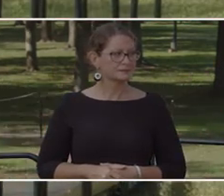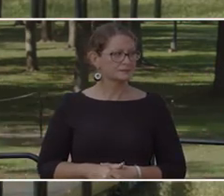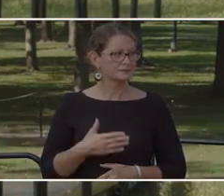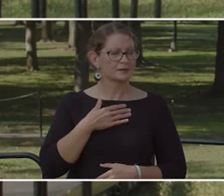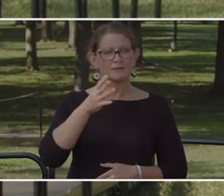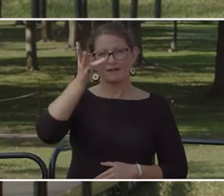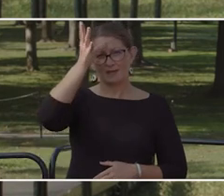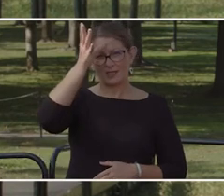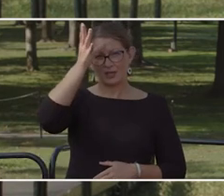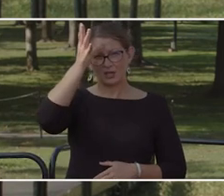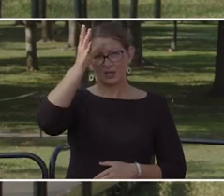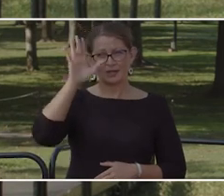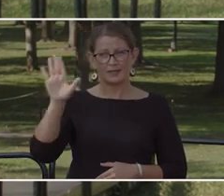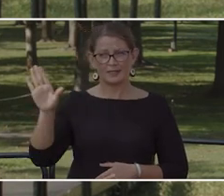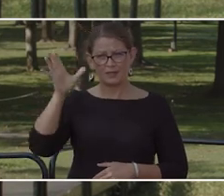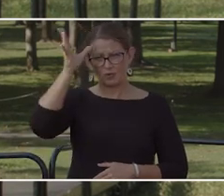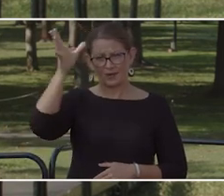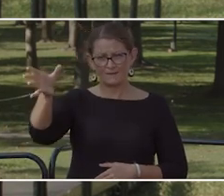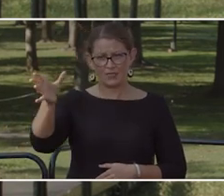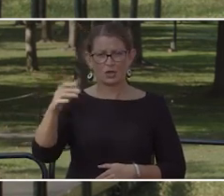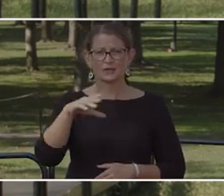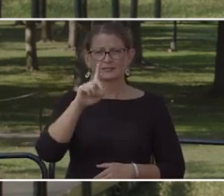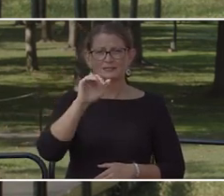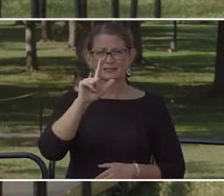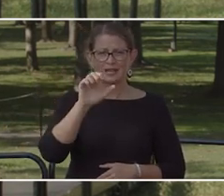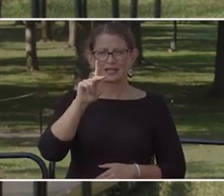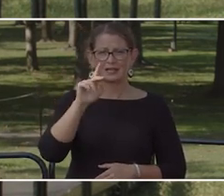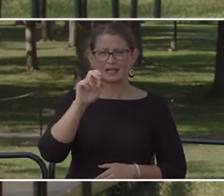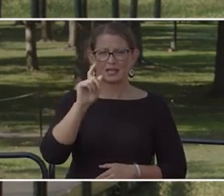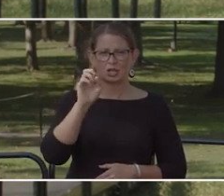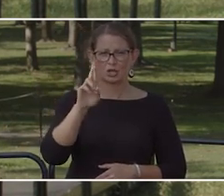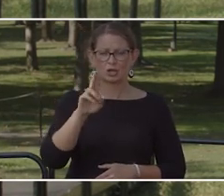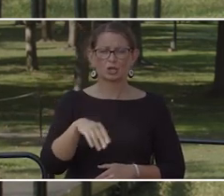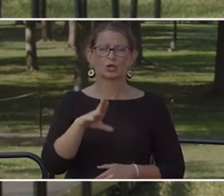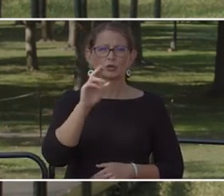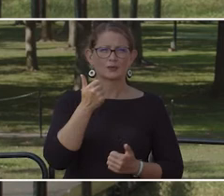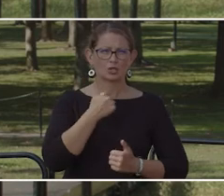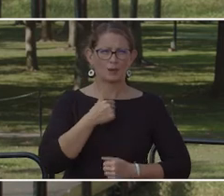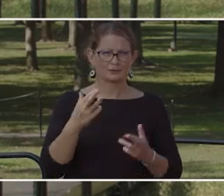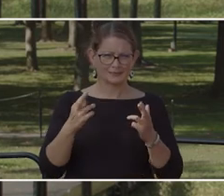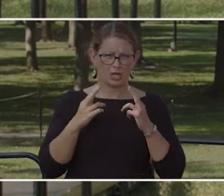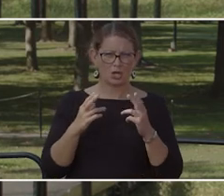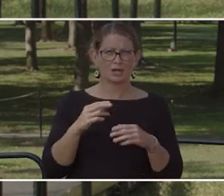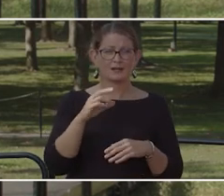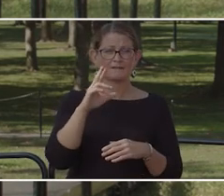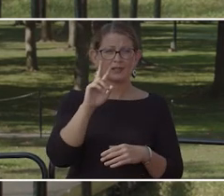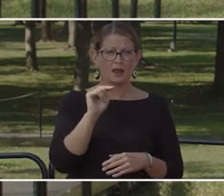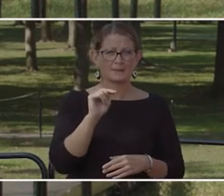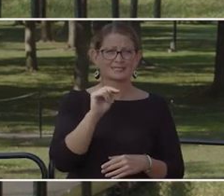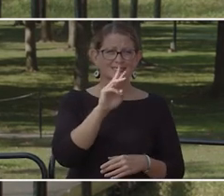My father, their grandfather, Dale Kibler, U.S. Army retired in